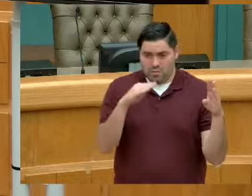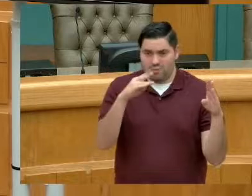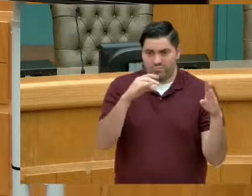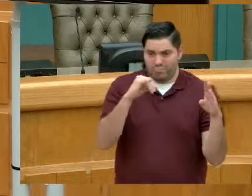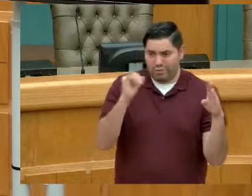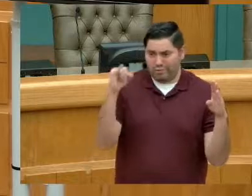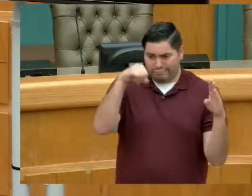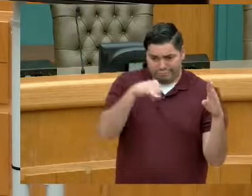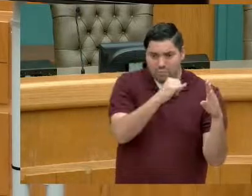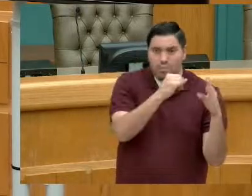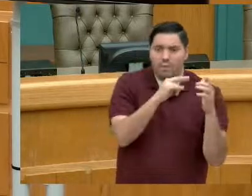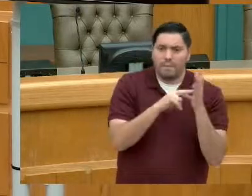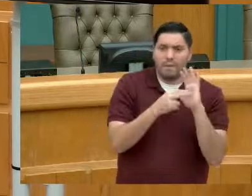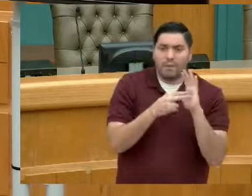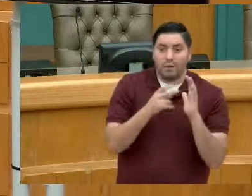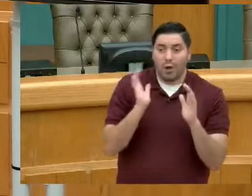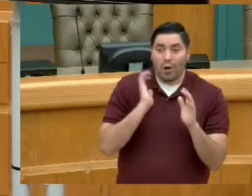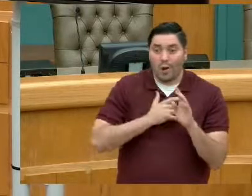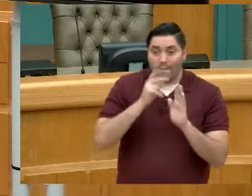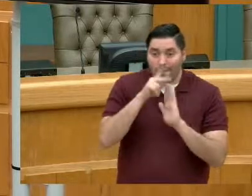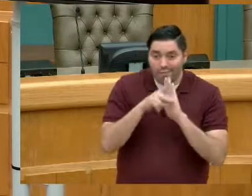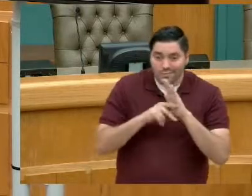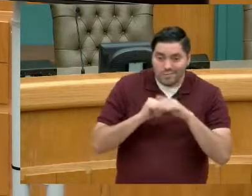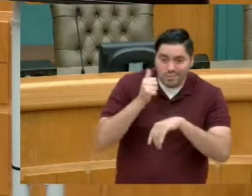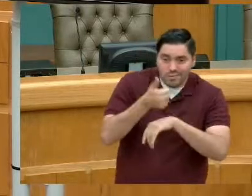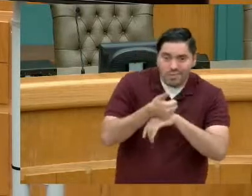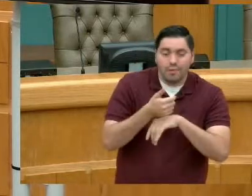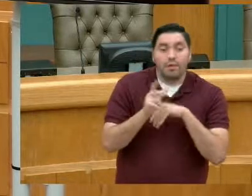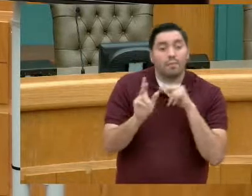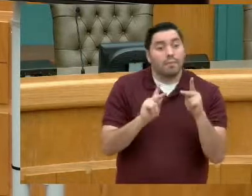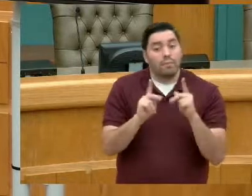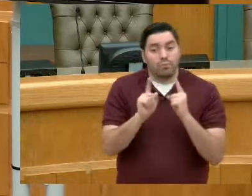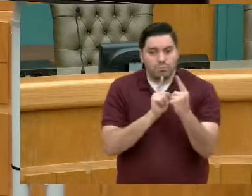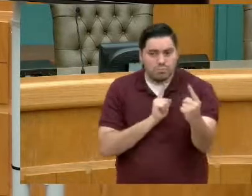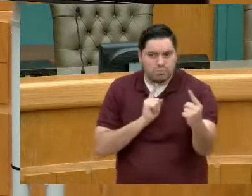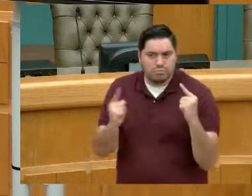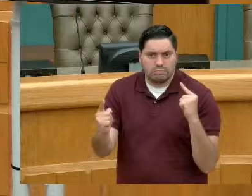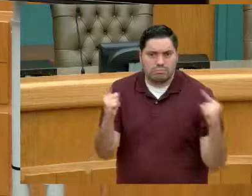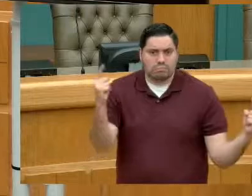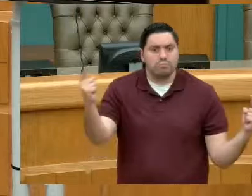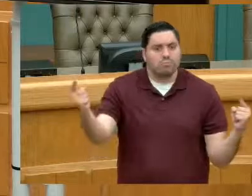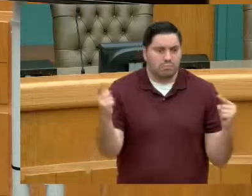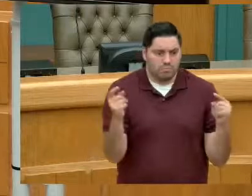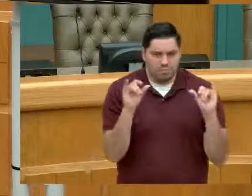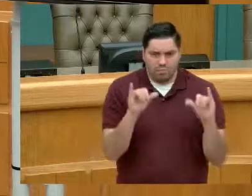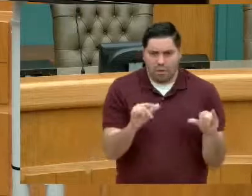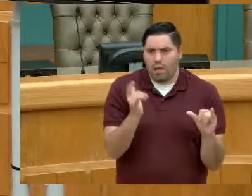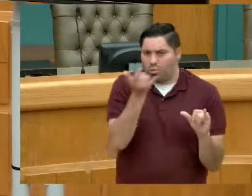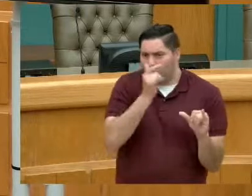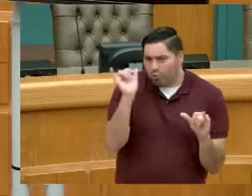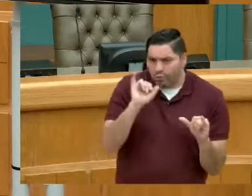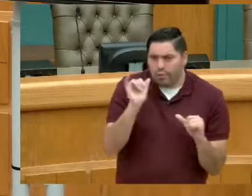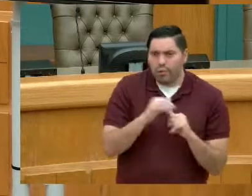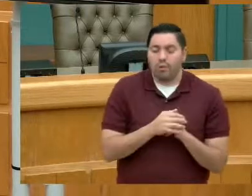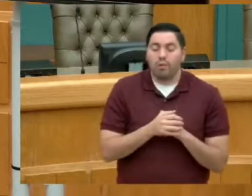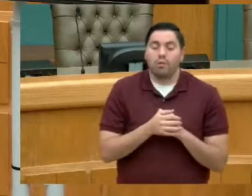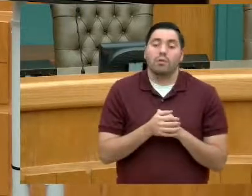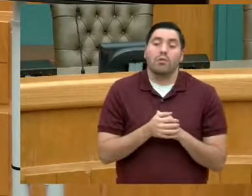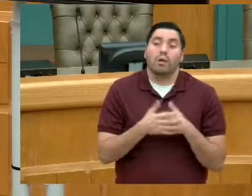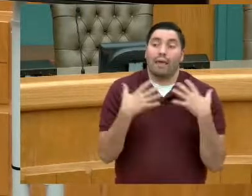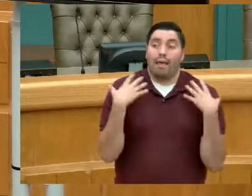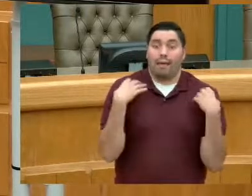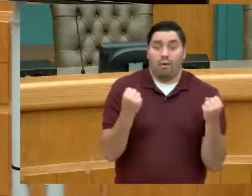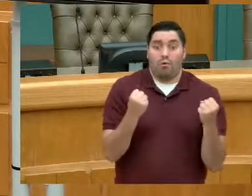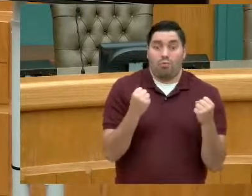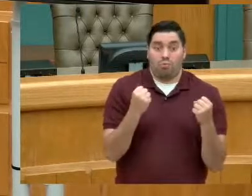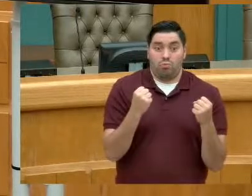of implementation of policies and how folks are doing with social distancing and following some of the health